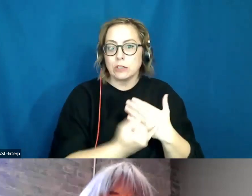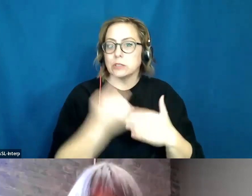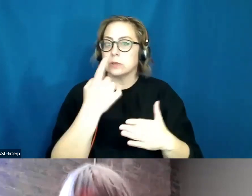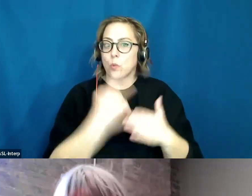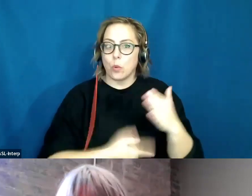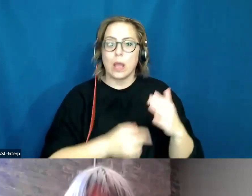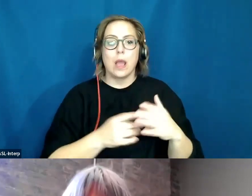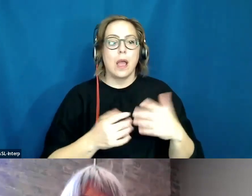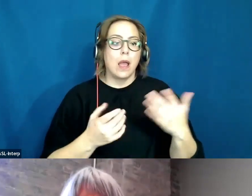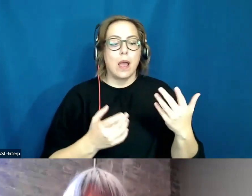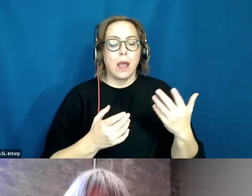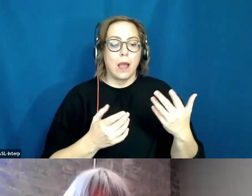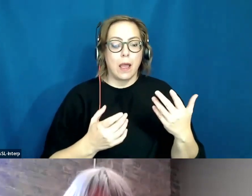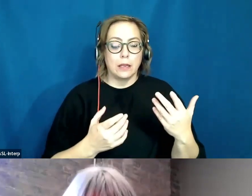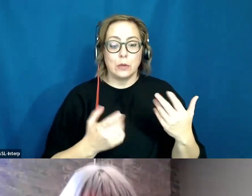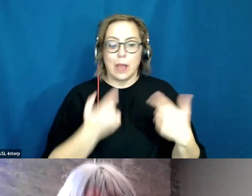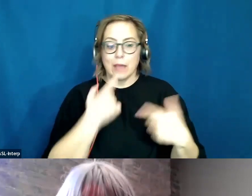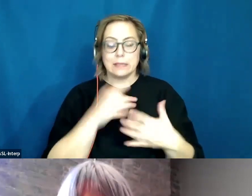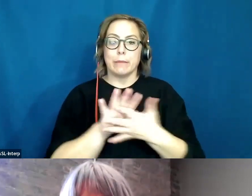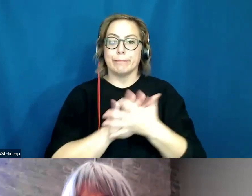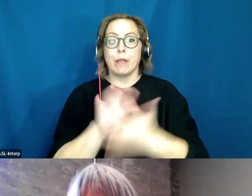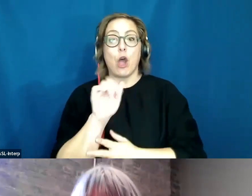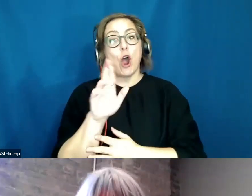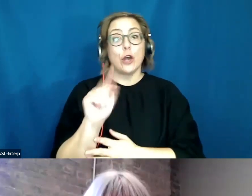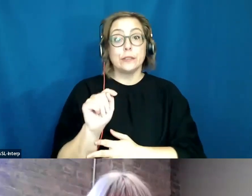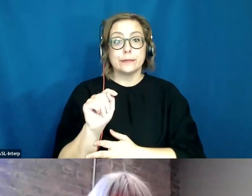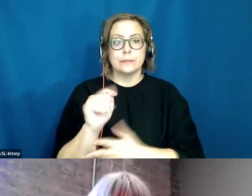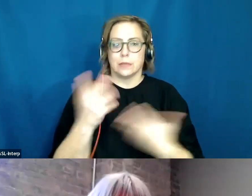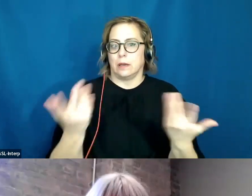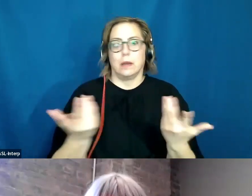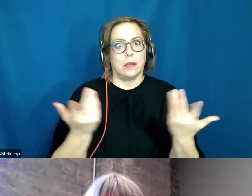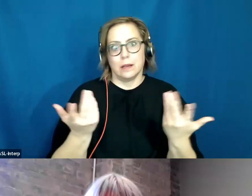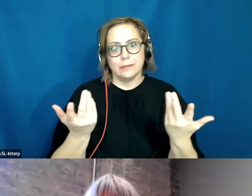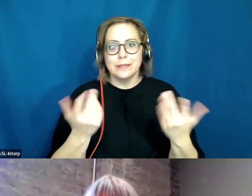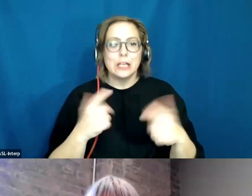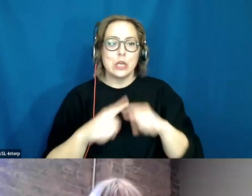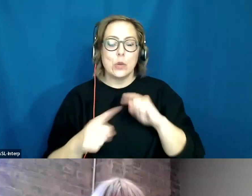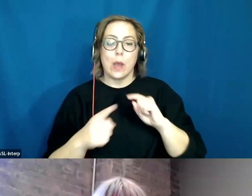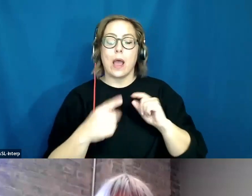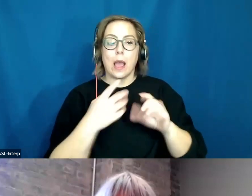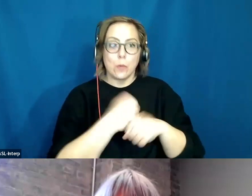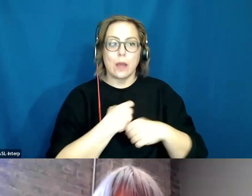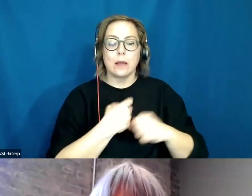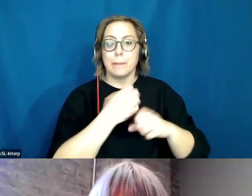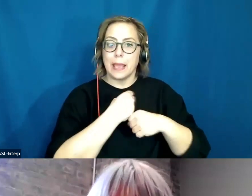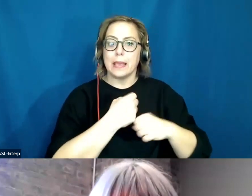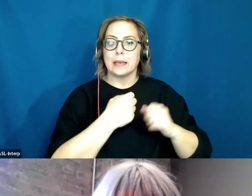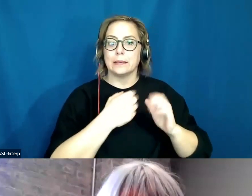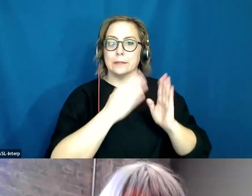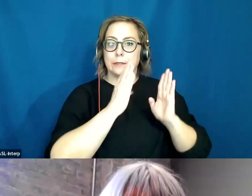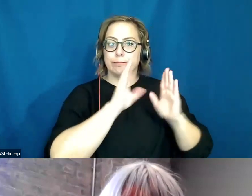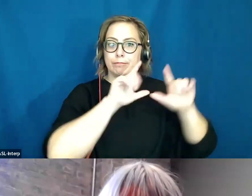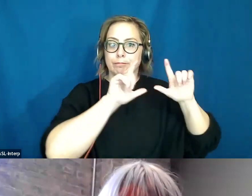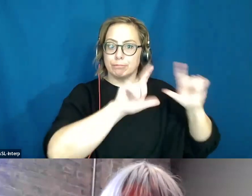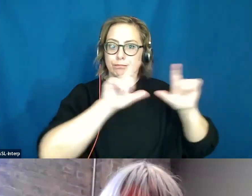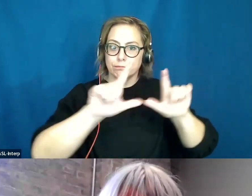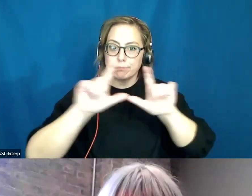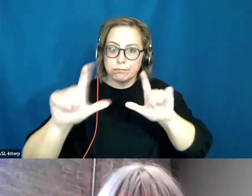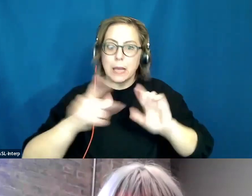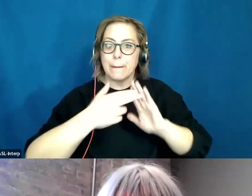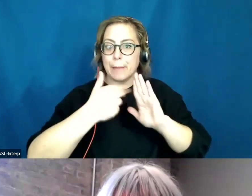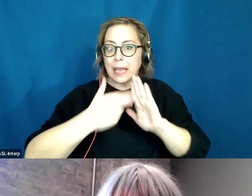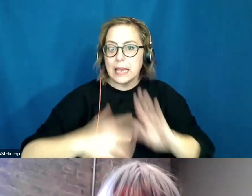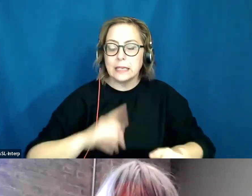can't just say, I want to create some art. You have to say specifically, I want to create a series of paintings, or I want to, you know, and the Edge Urban Art Center